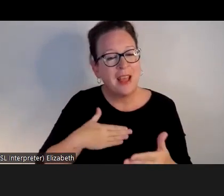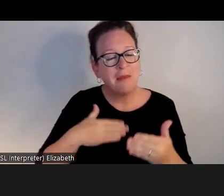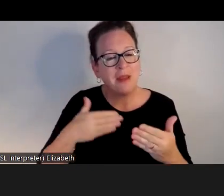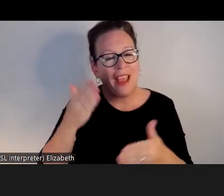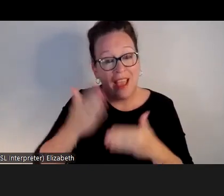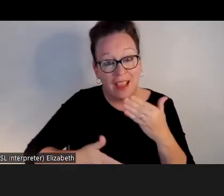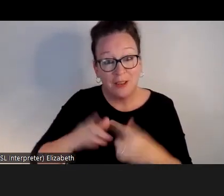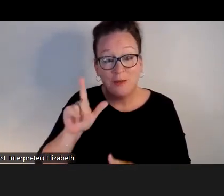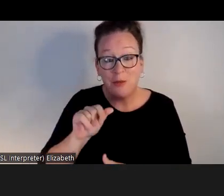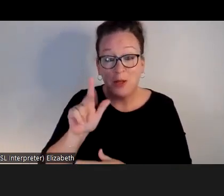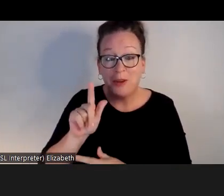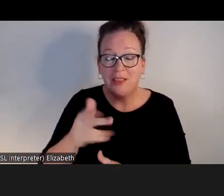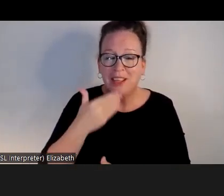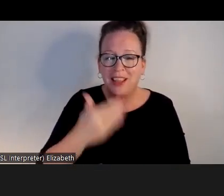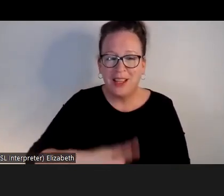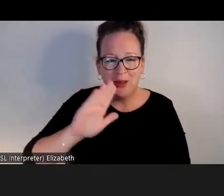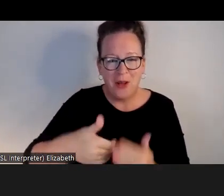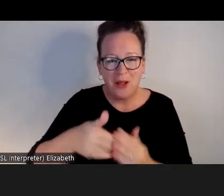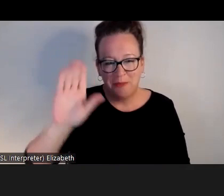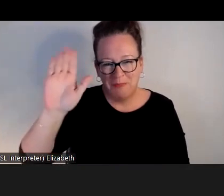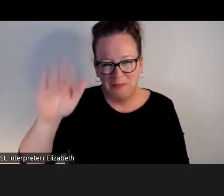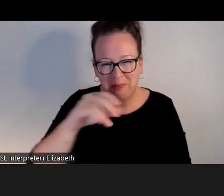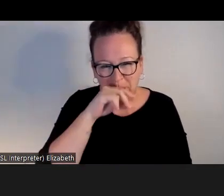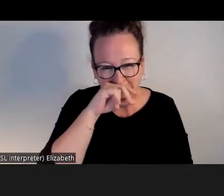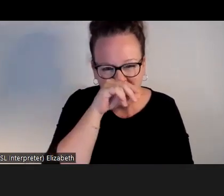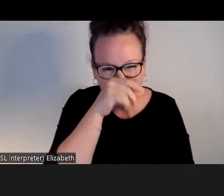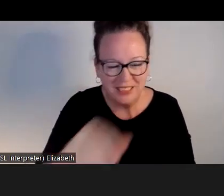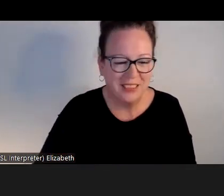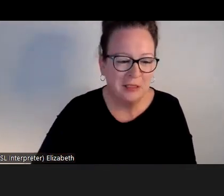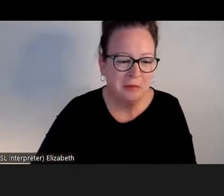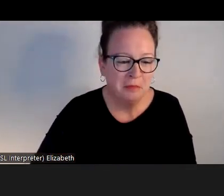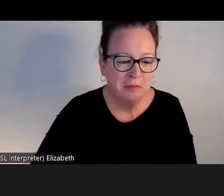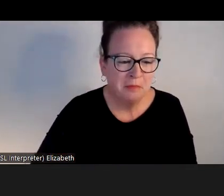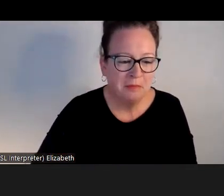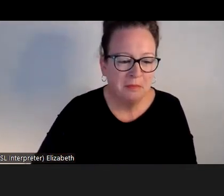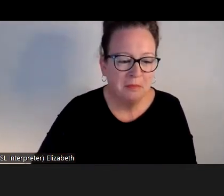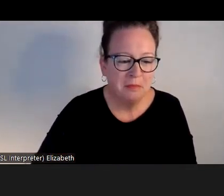Thanks, everyone. Thank you. You. Good night.